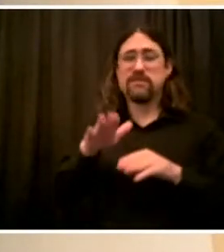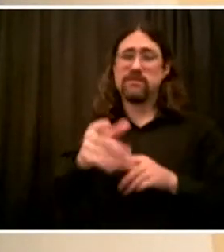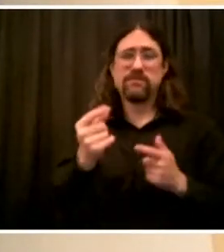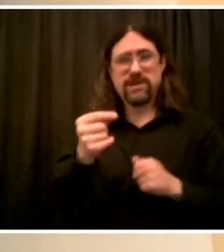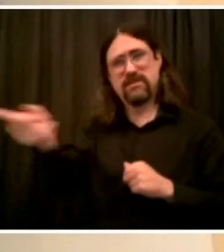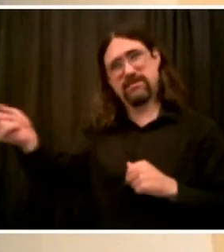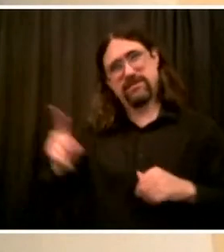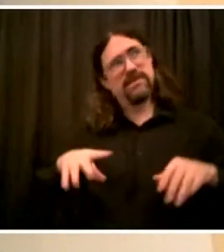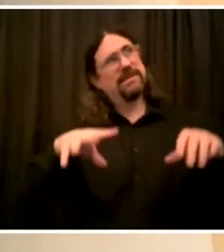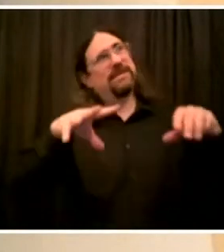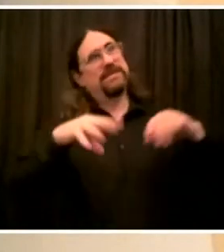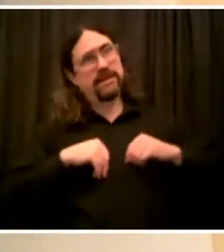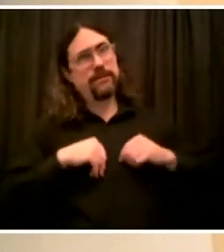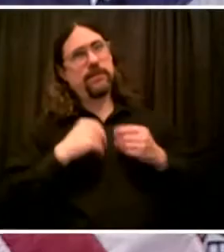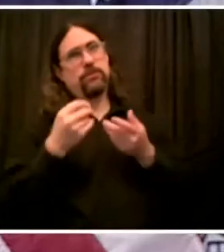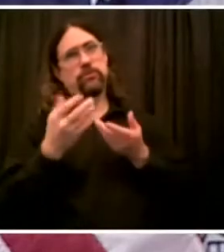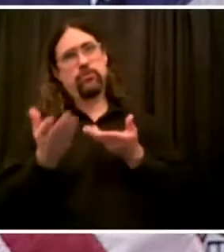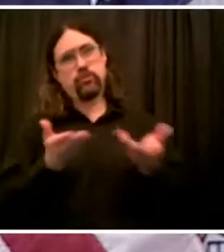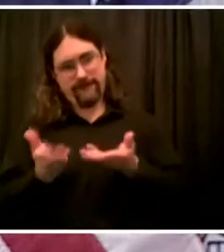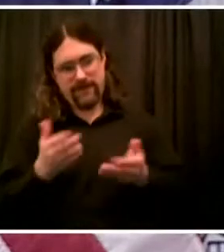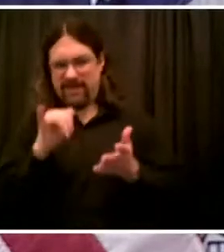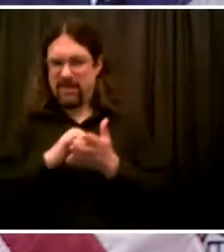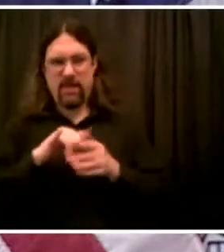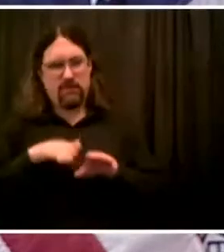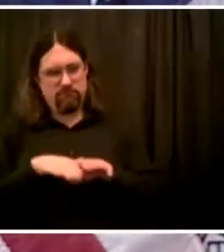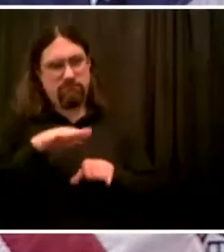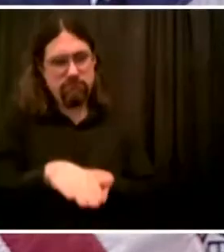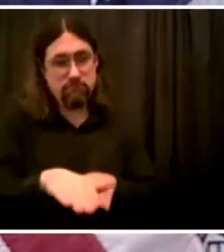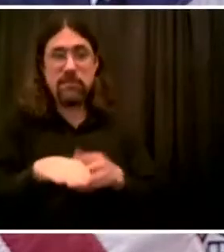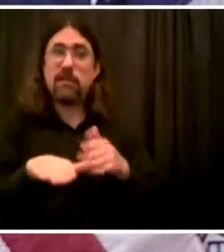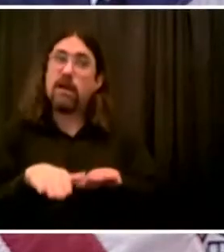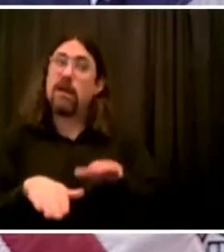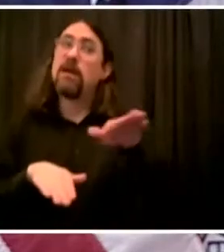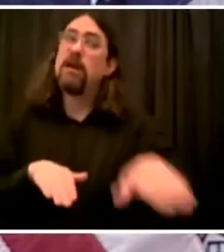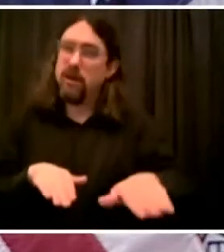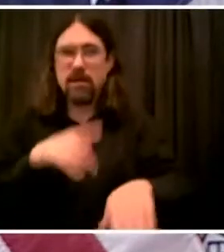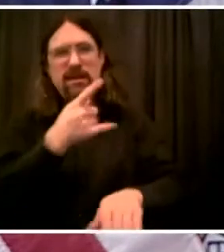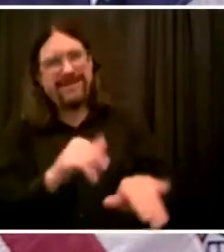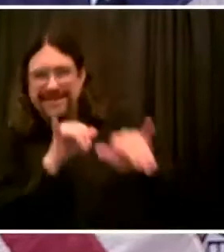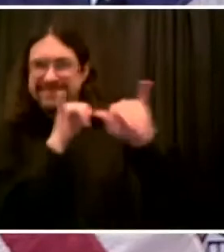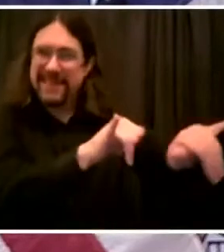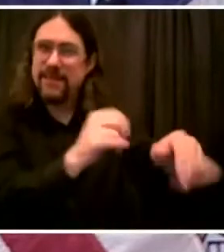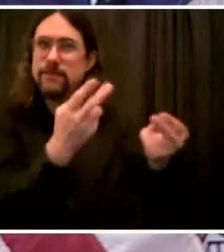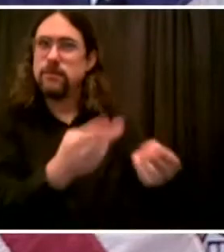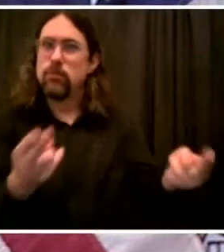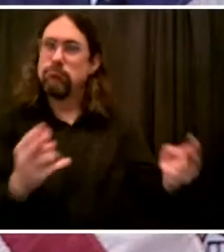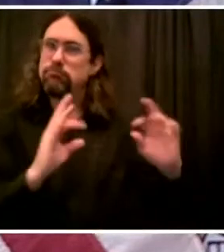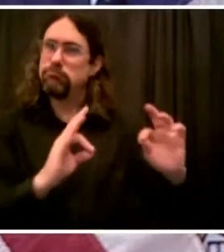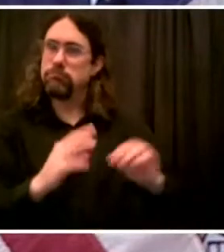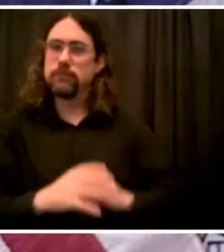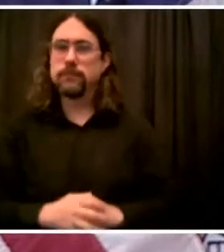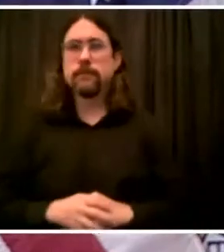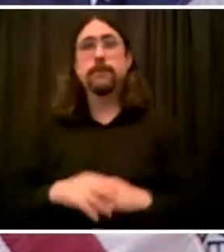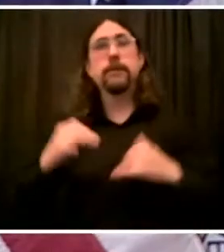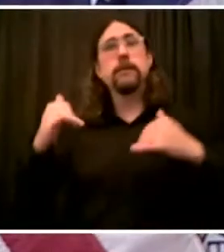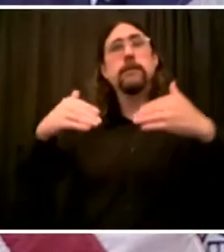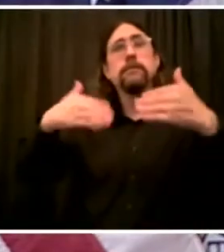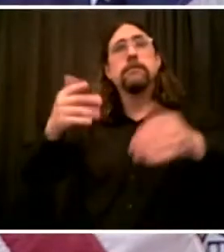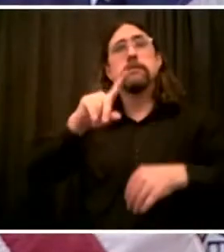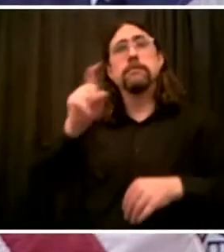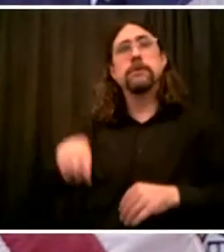Next is Aaron from Politico. Aaron. Hi, Mr. Mayor. First question is about the test and trace effort.